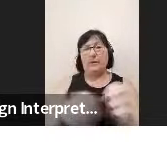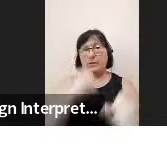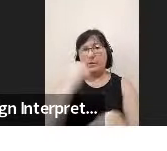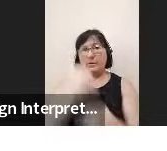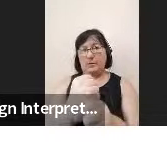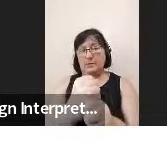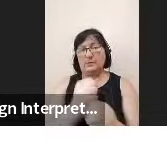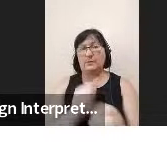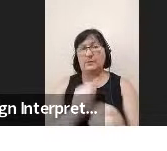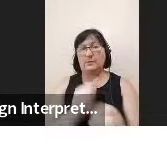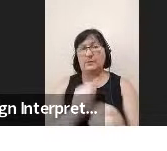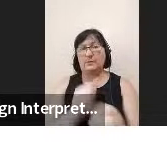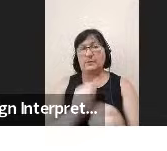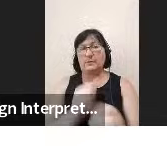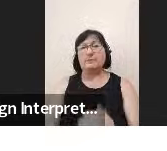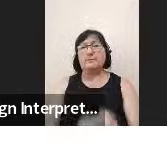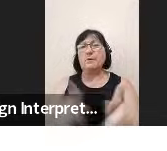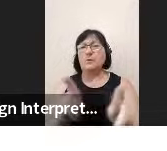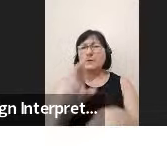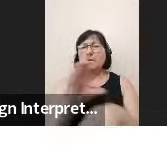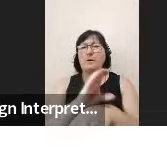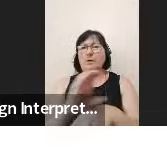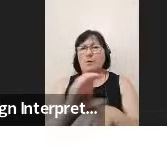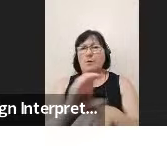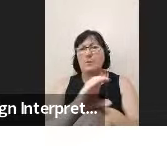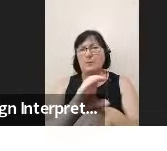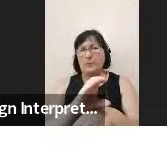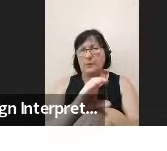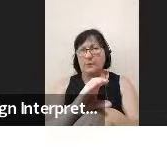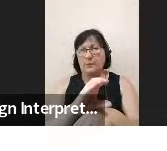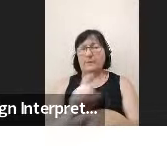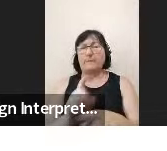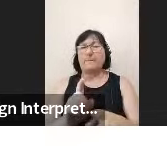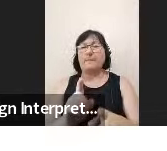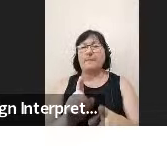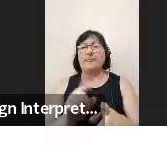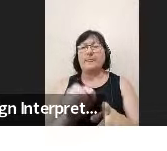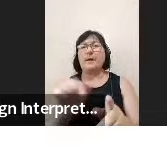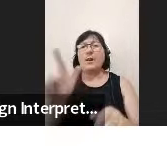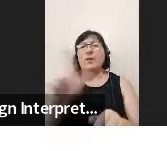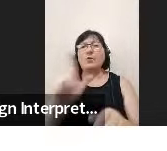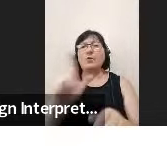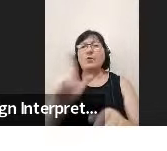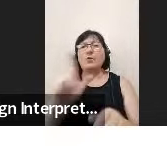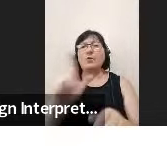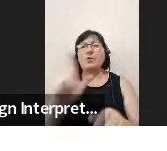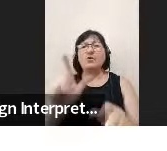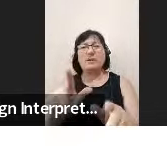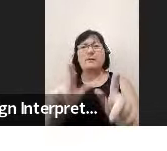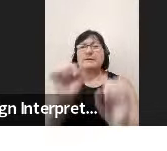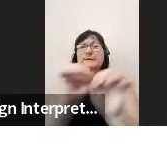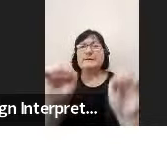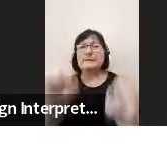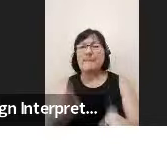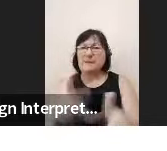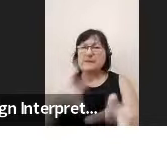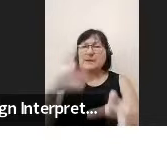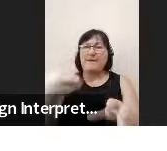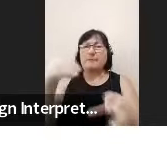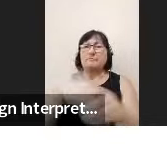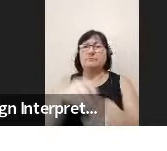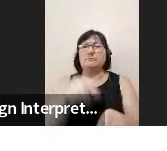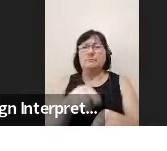also you have your computer logistical systems in place, because in SARS, we are modernized and we're working